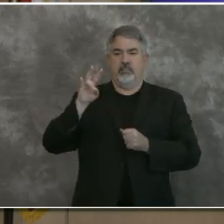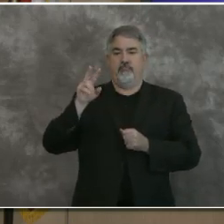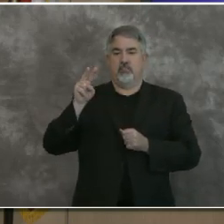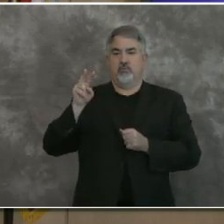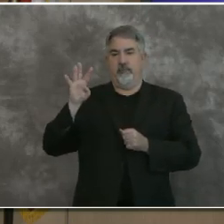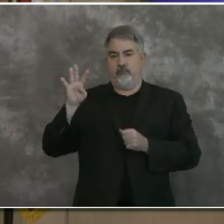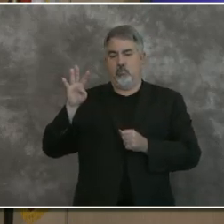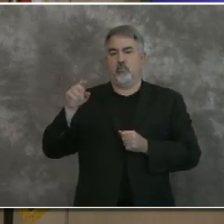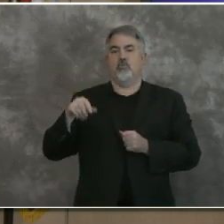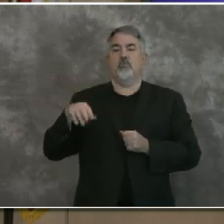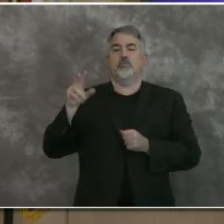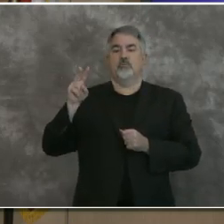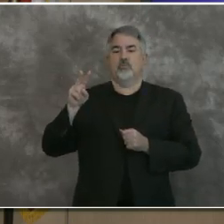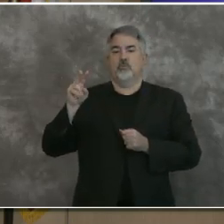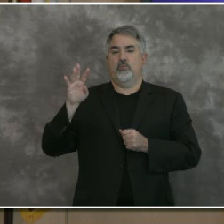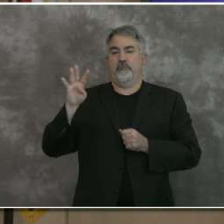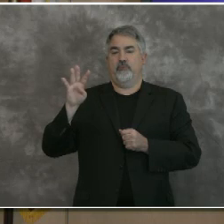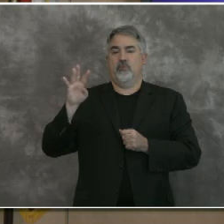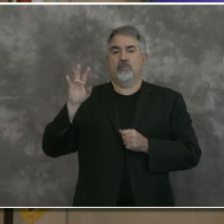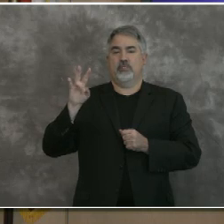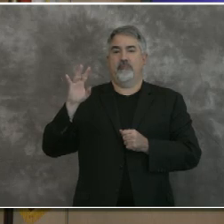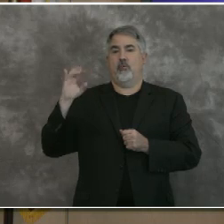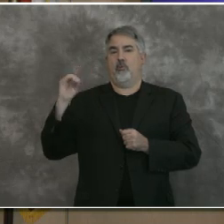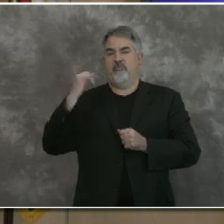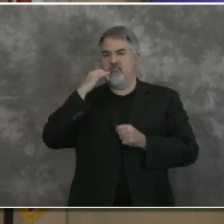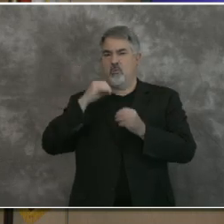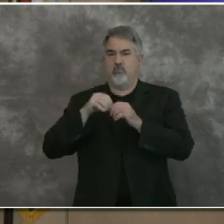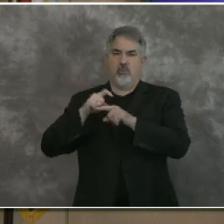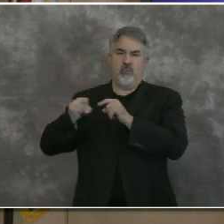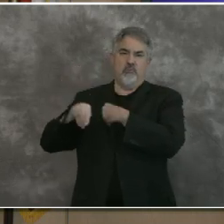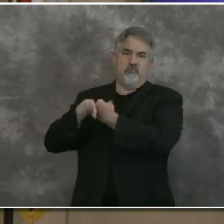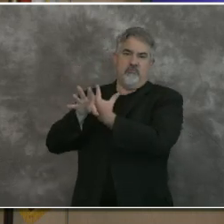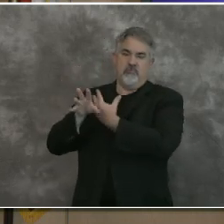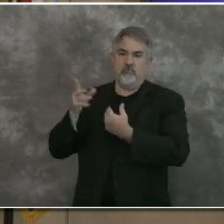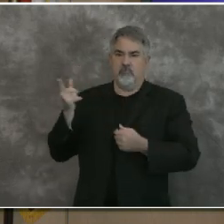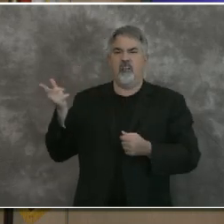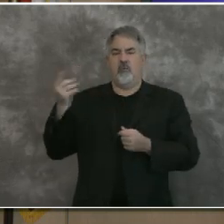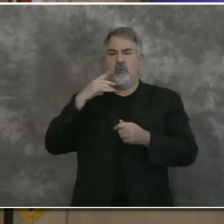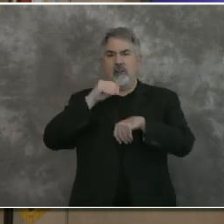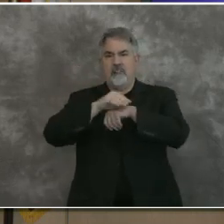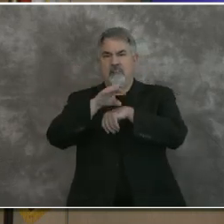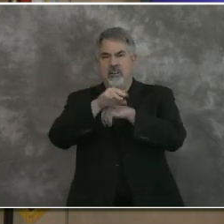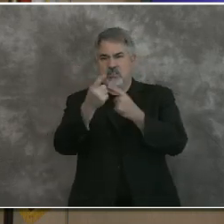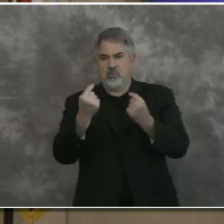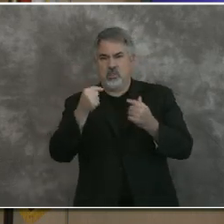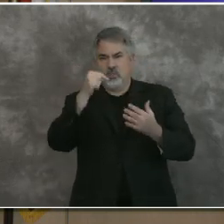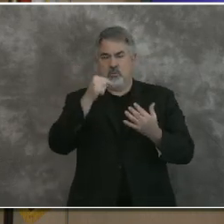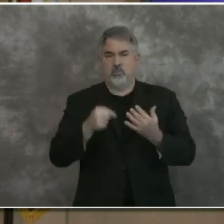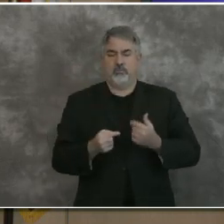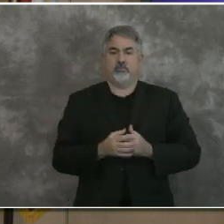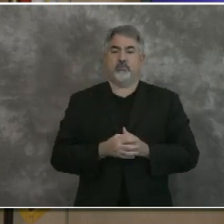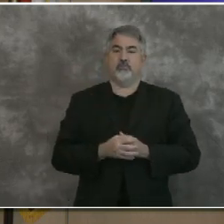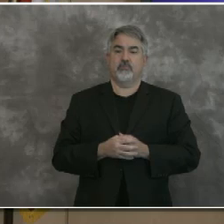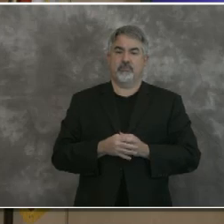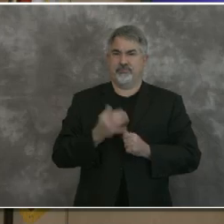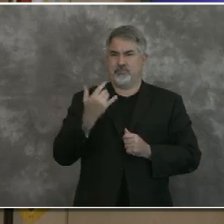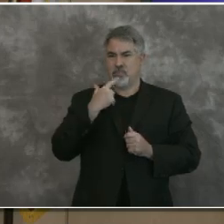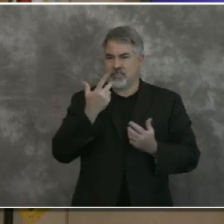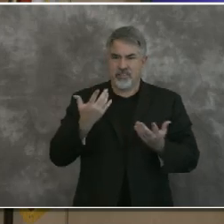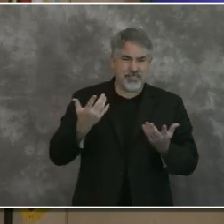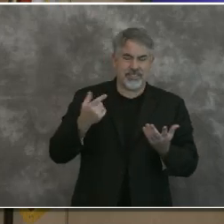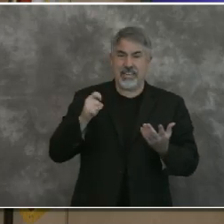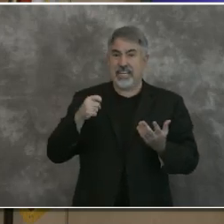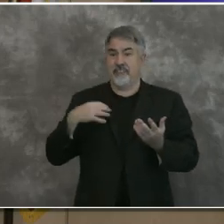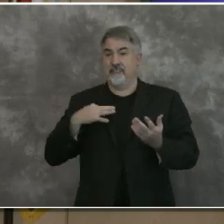888-724-7240, and an experienced counselor will provide you with a referral to meet your needs and help determine eligibility. And of course, you